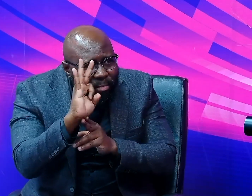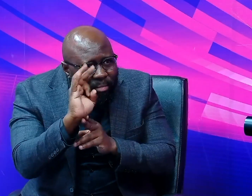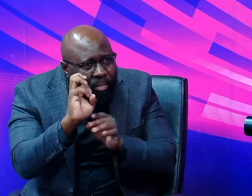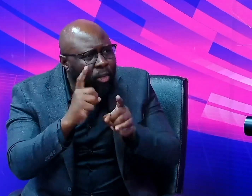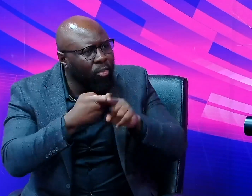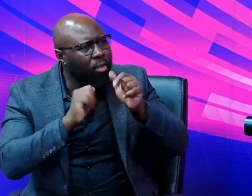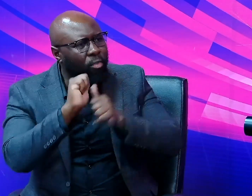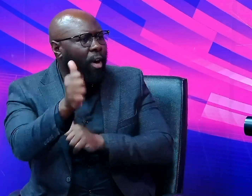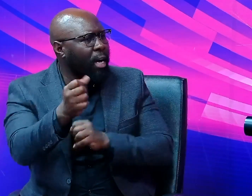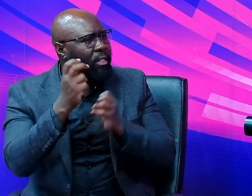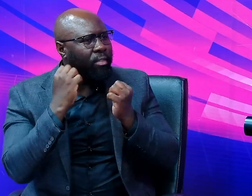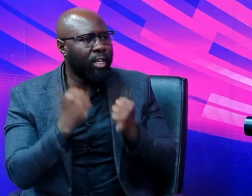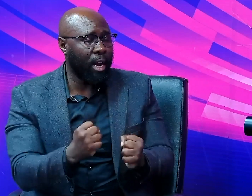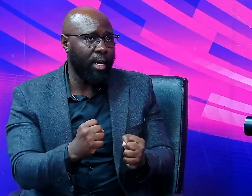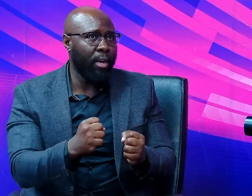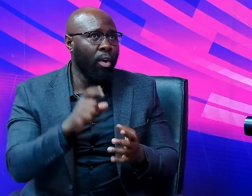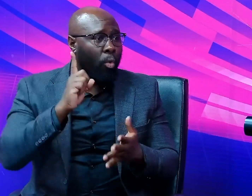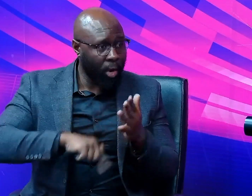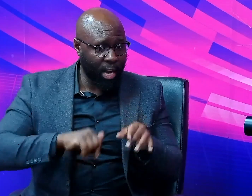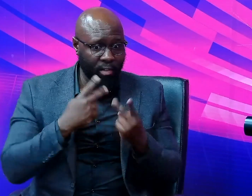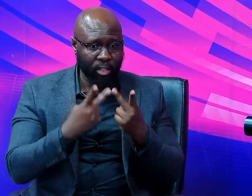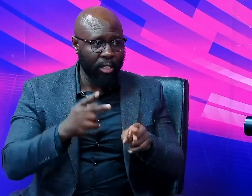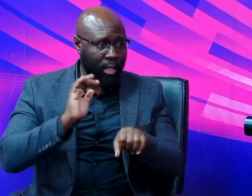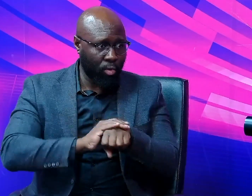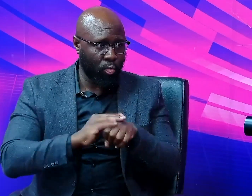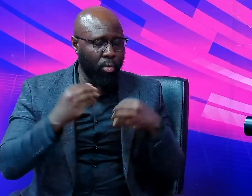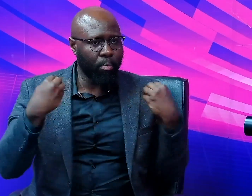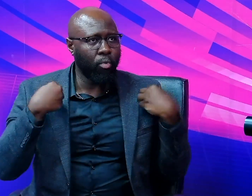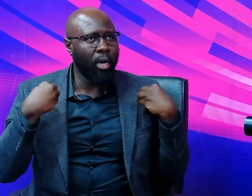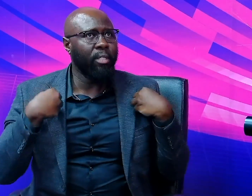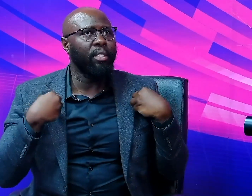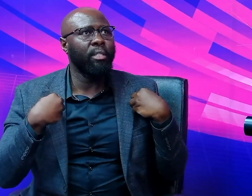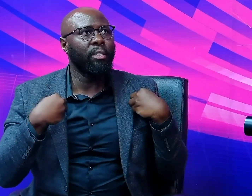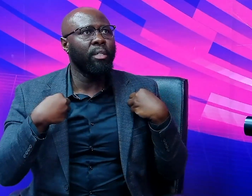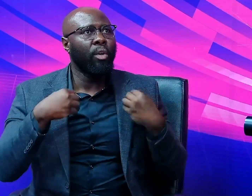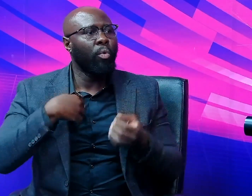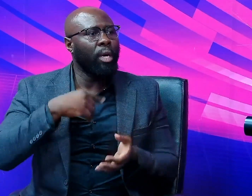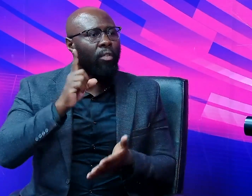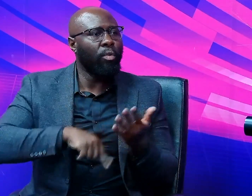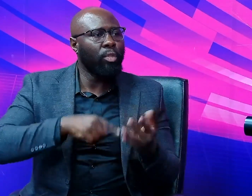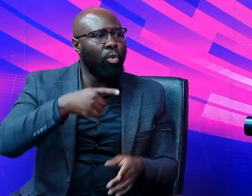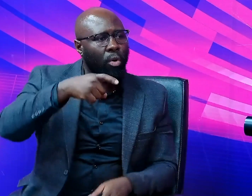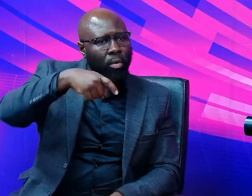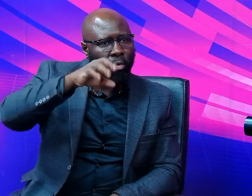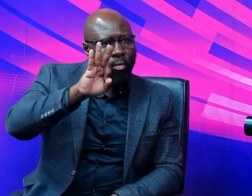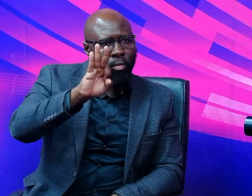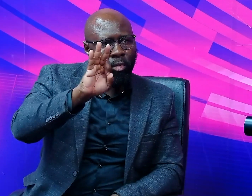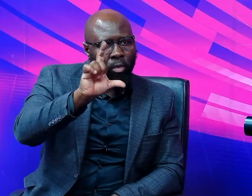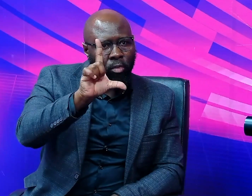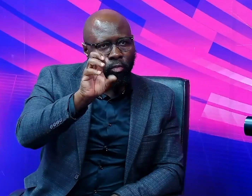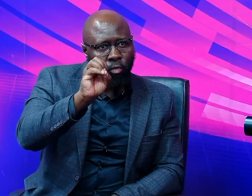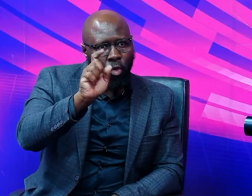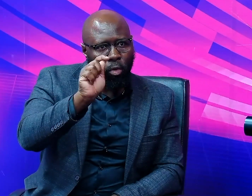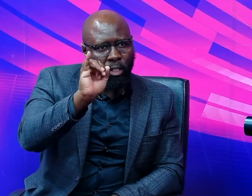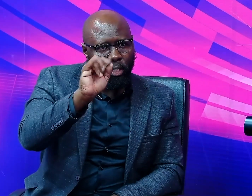So if the interpreter is finger spelling from afar, you are not able to see that. And I see as a good practice, we have